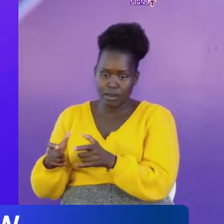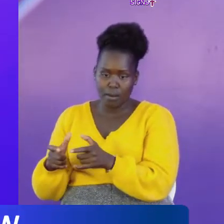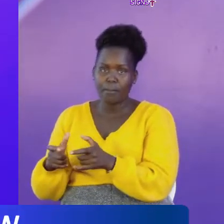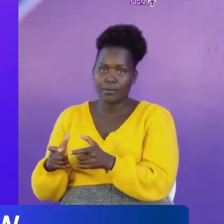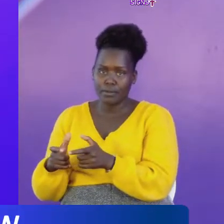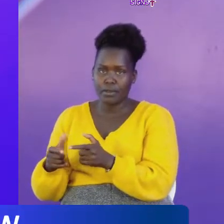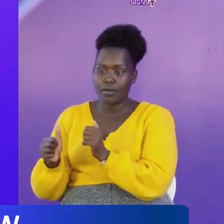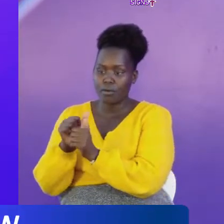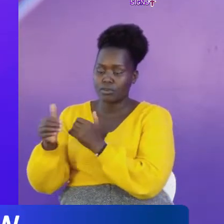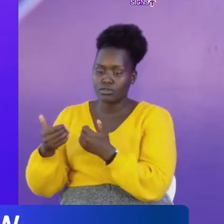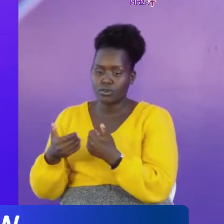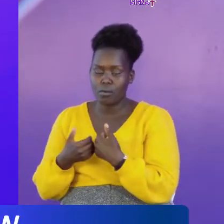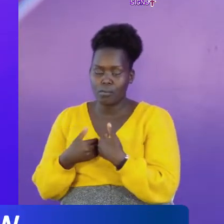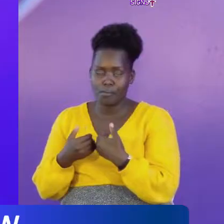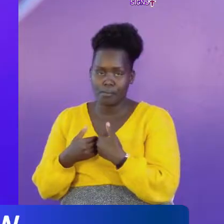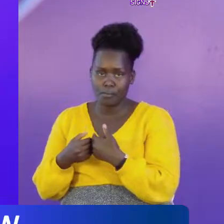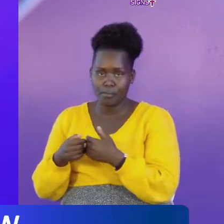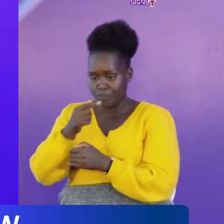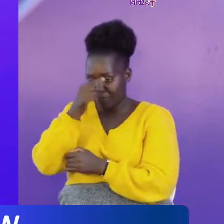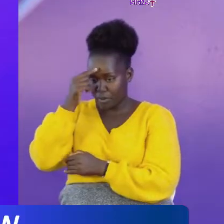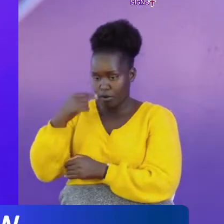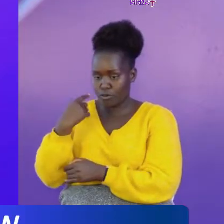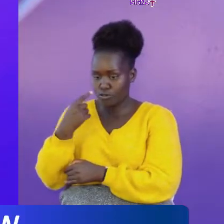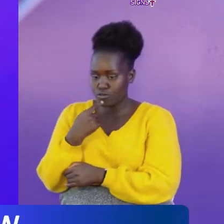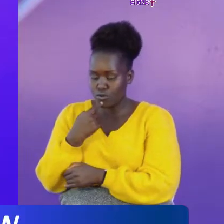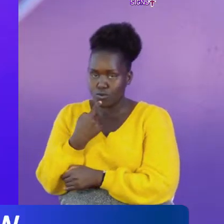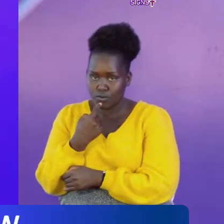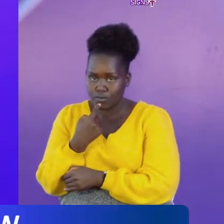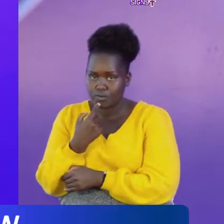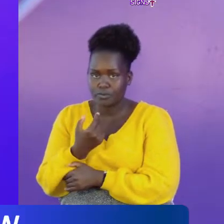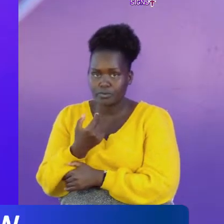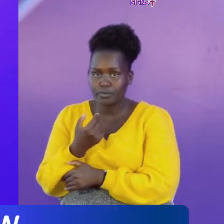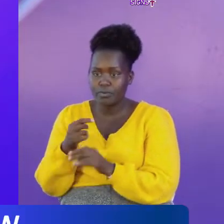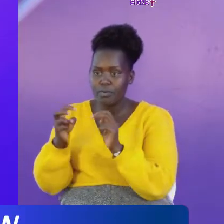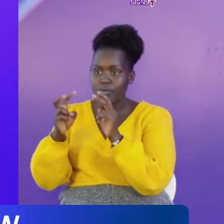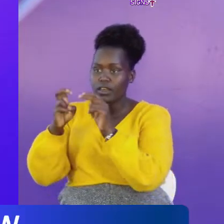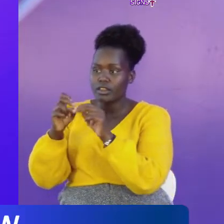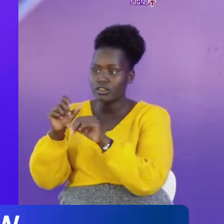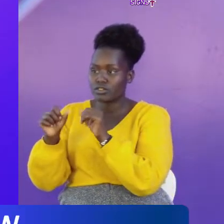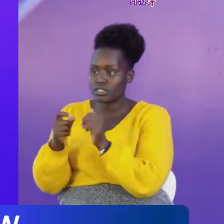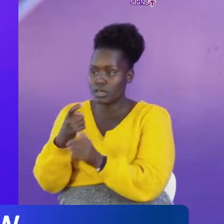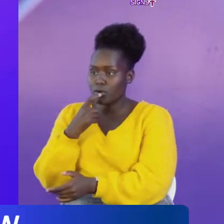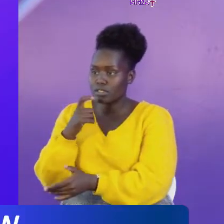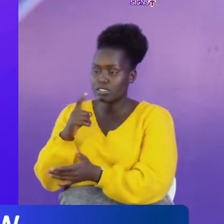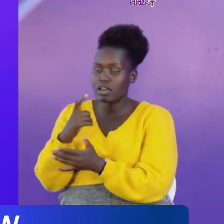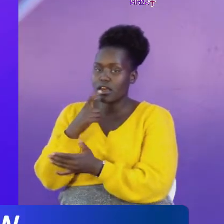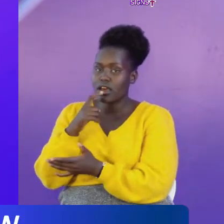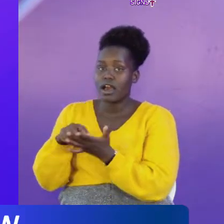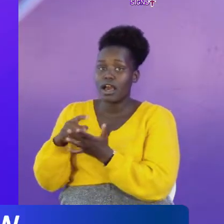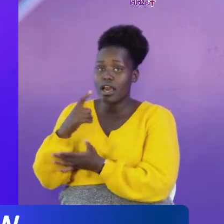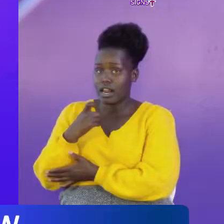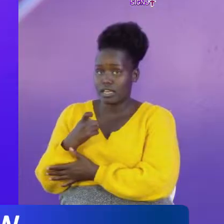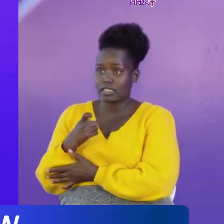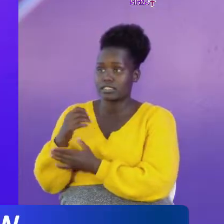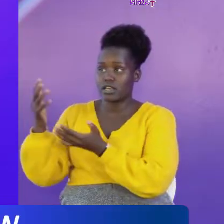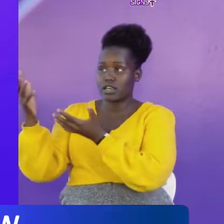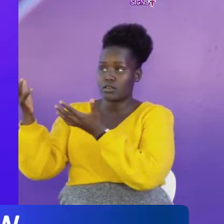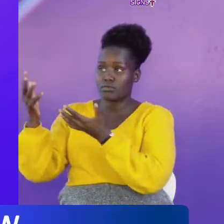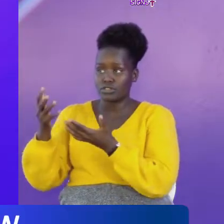we had is because he's the one who raised the issue of rice importation. And of course, he